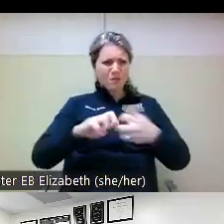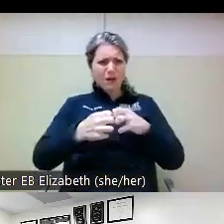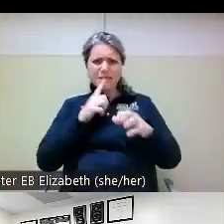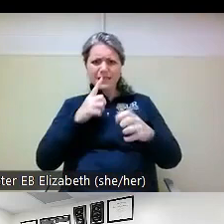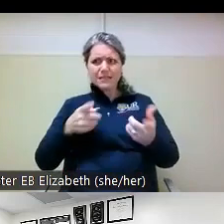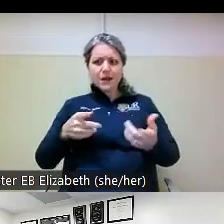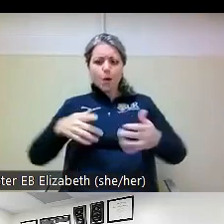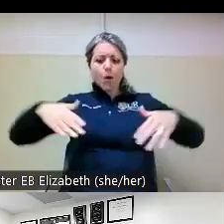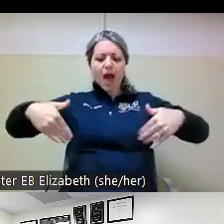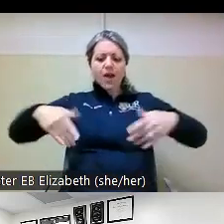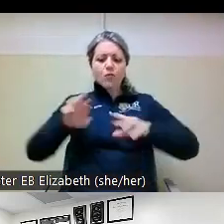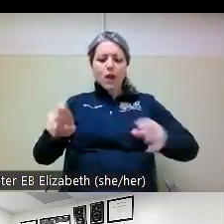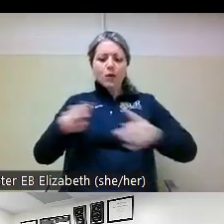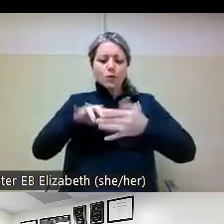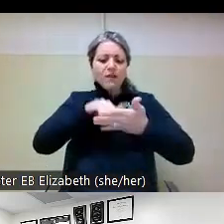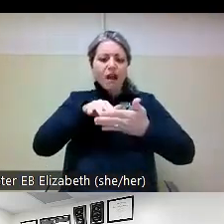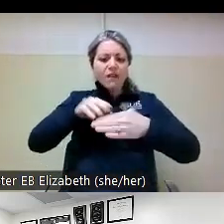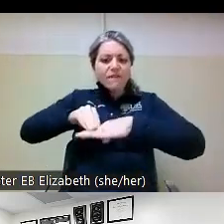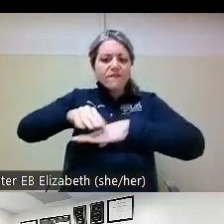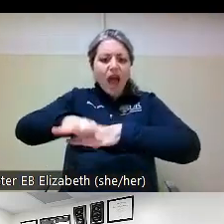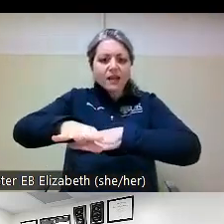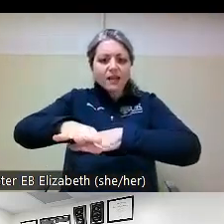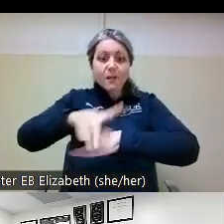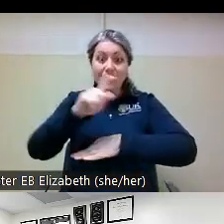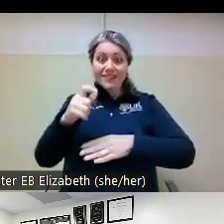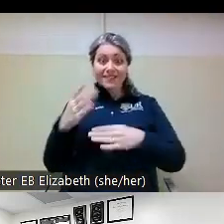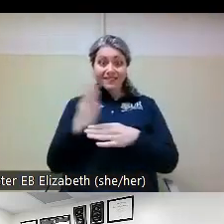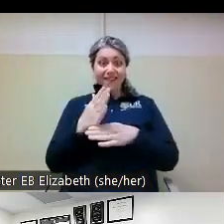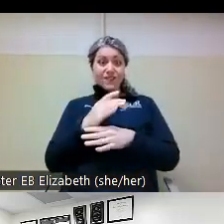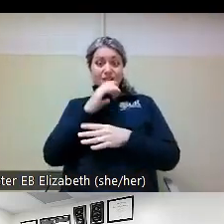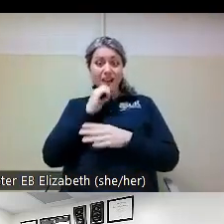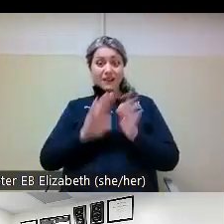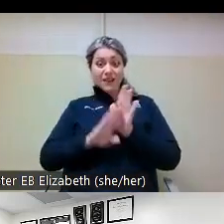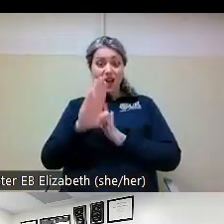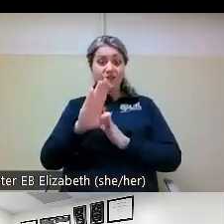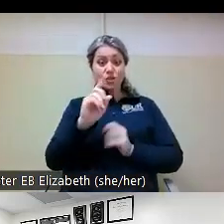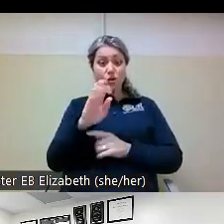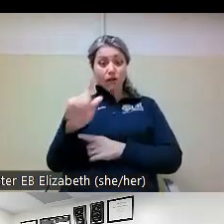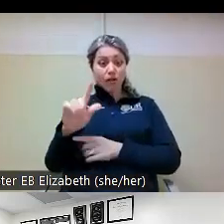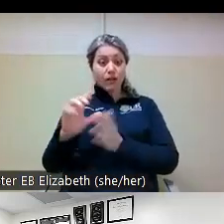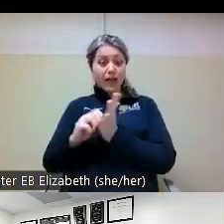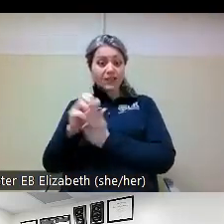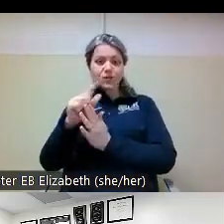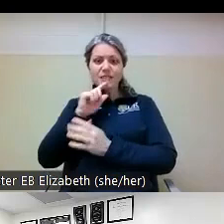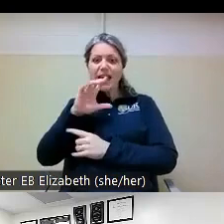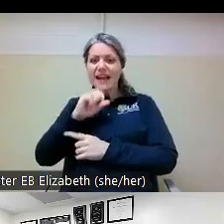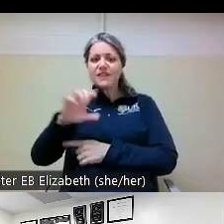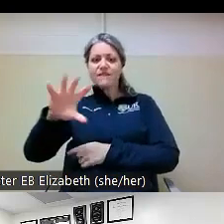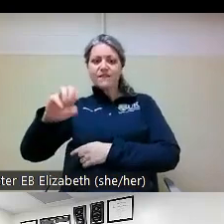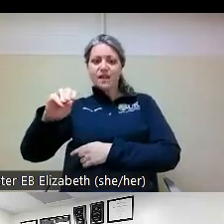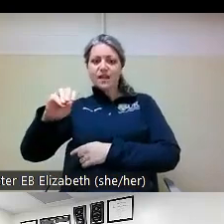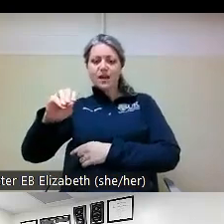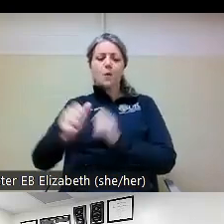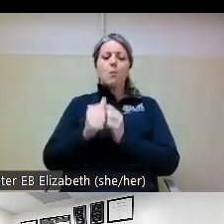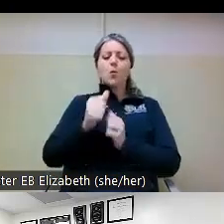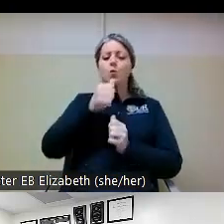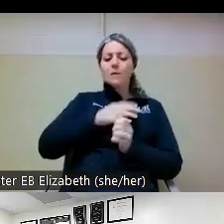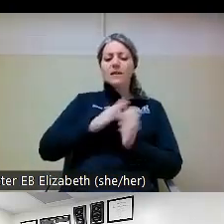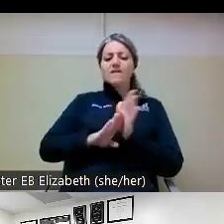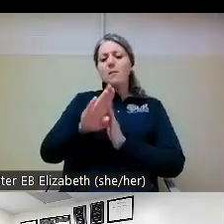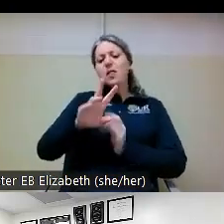yet in anal cancer because the average age for development of cervical cancer is 50, with most women developing it in their 30s and